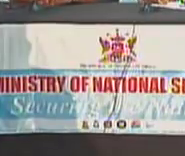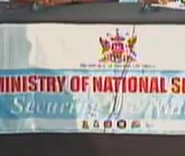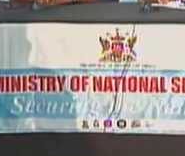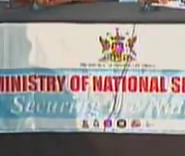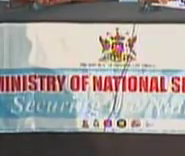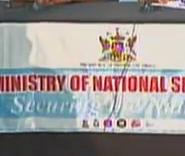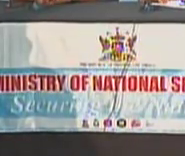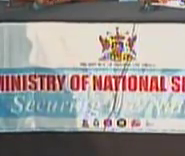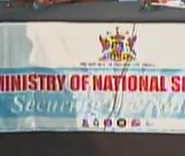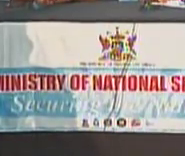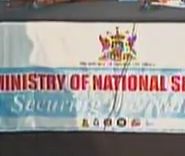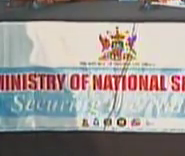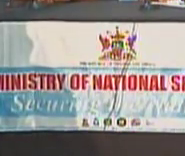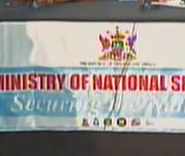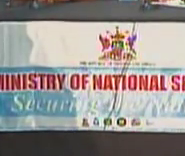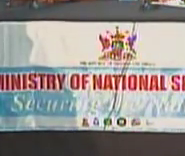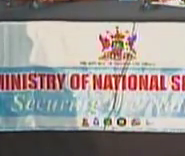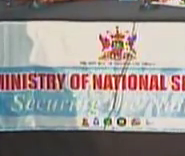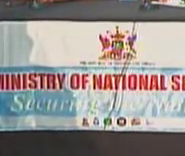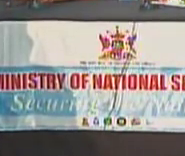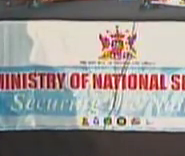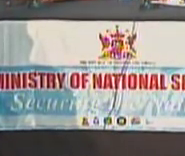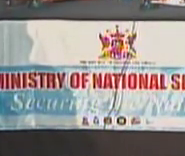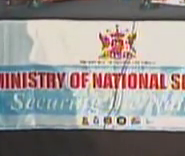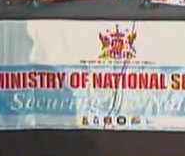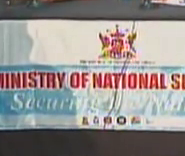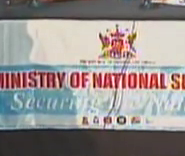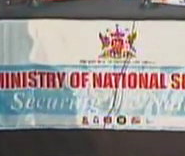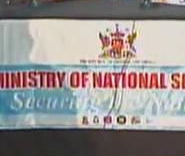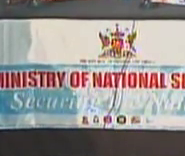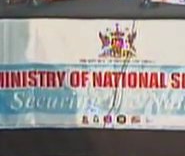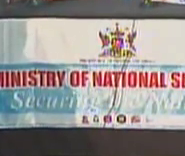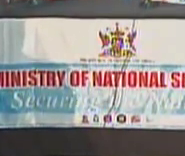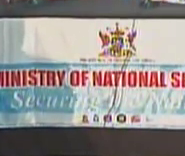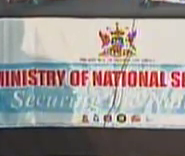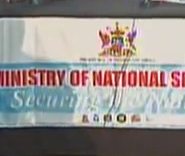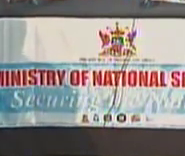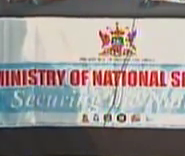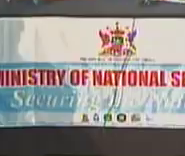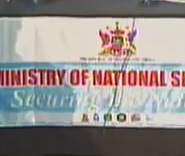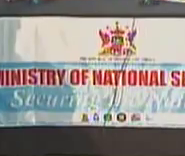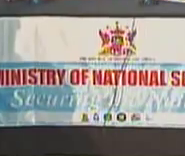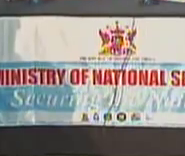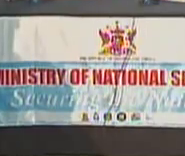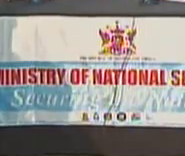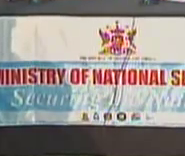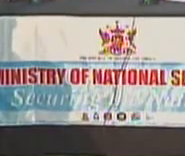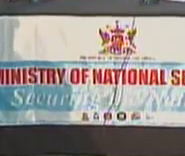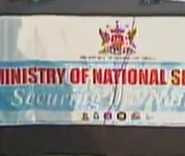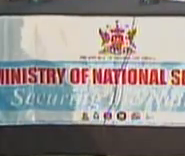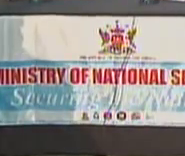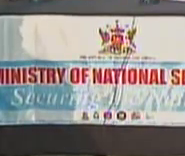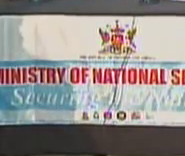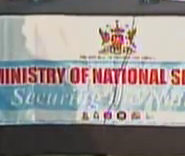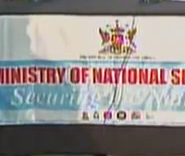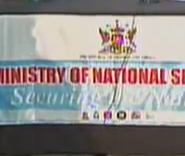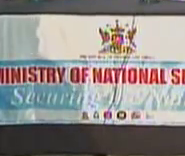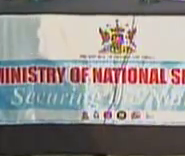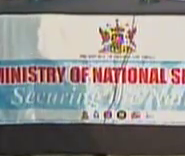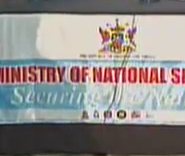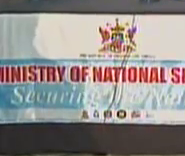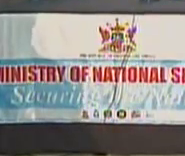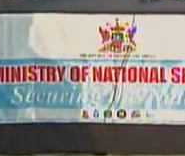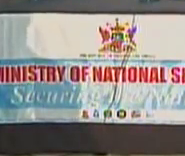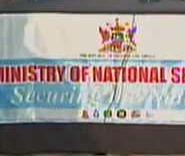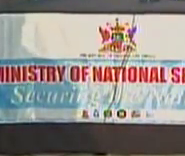of Social Development, Family Services, and Minister Garcia, Minister of Education. It's really to give the population,